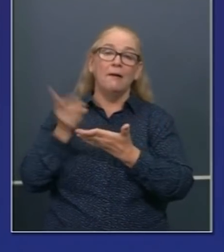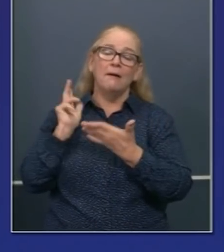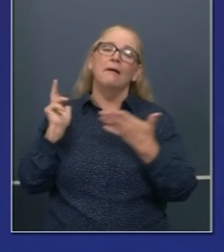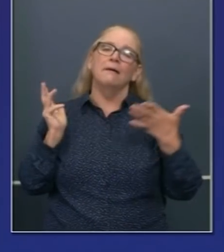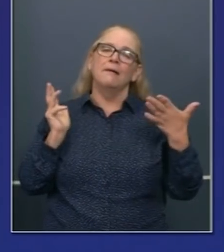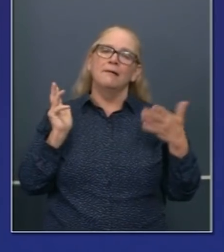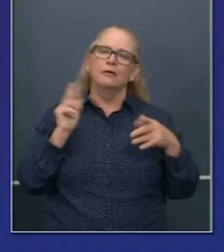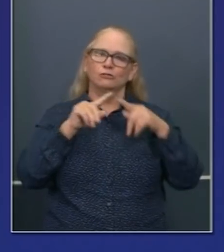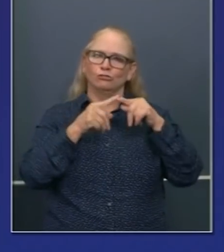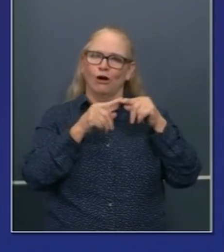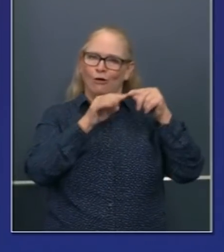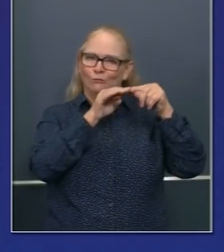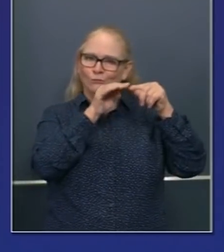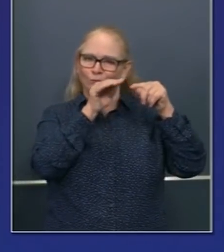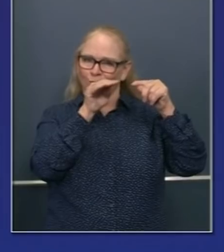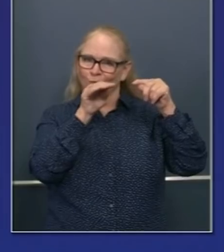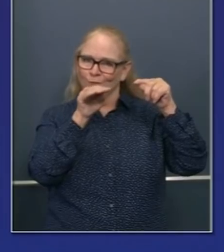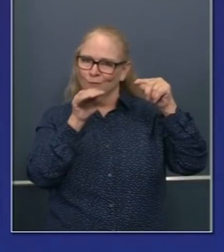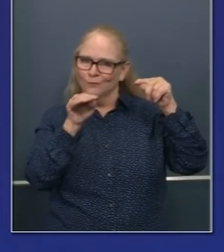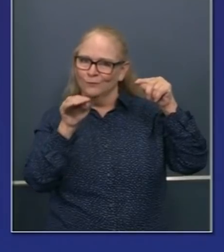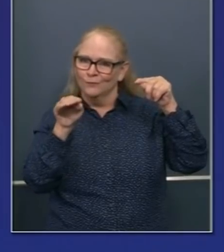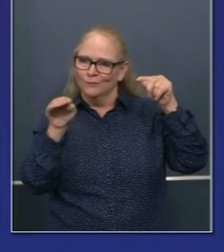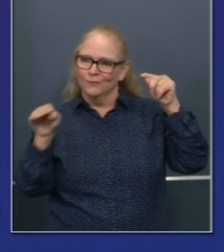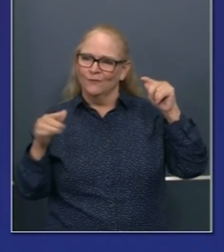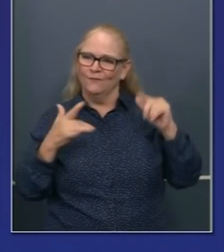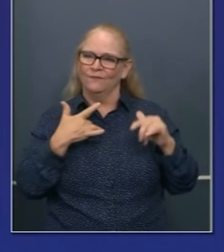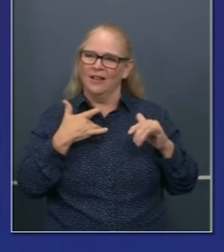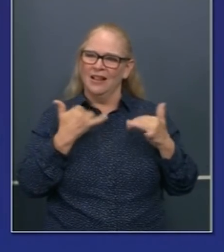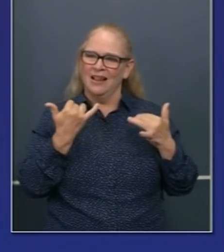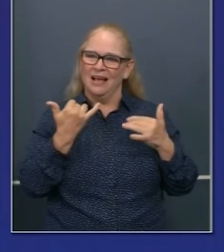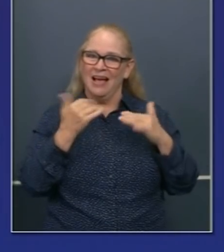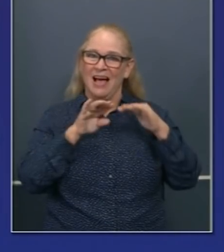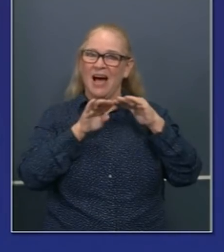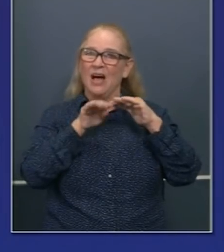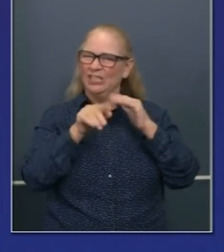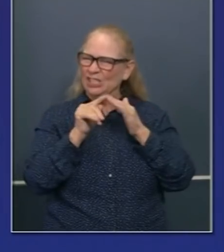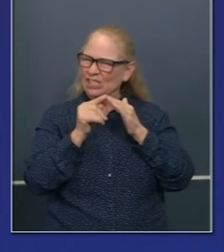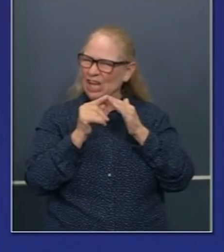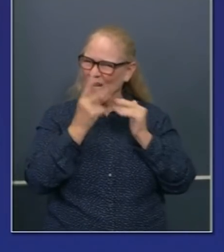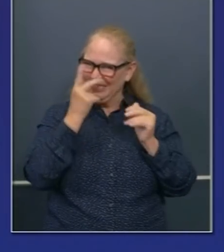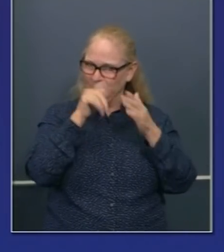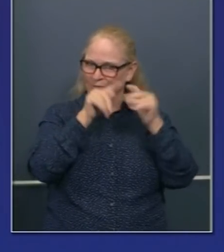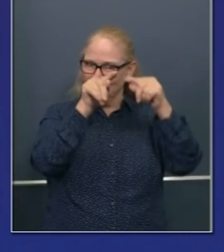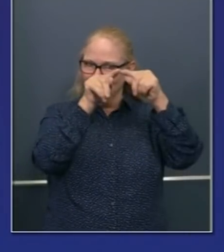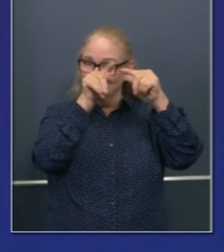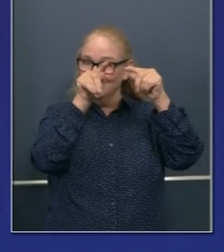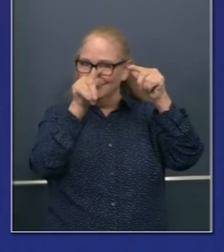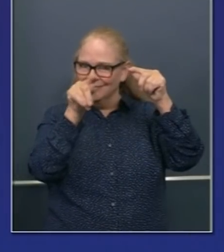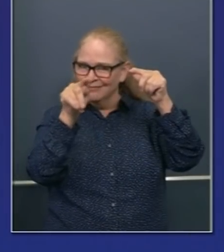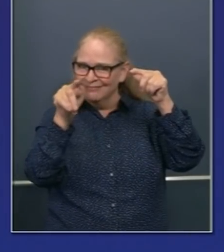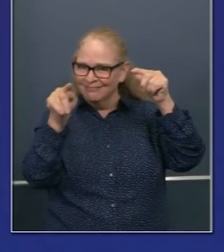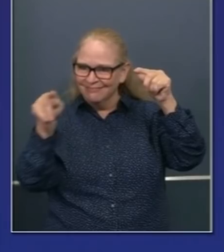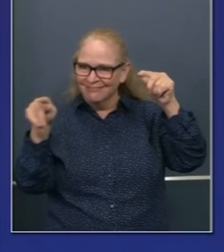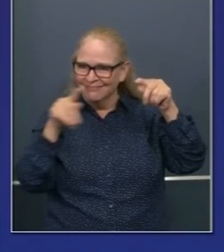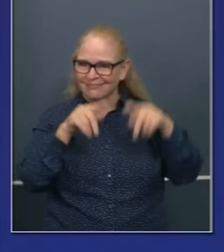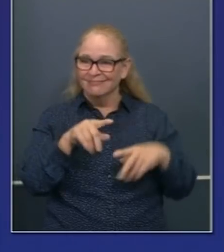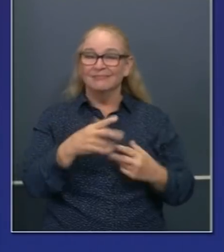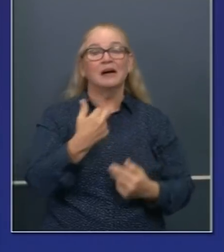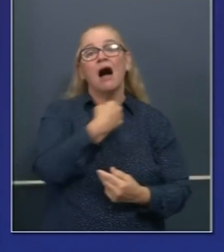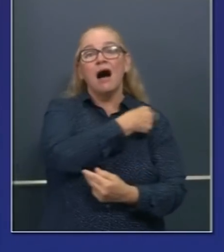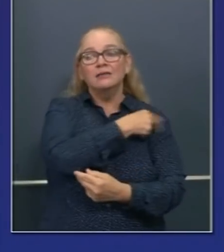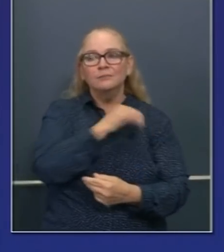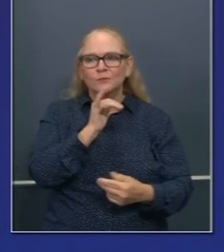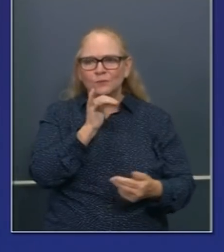corner on this pandemic. Briefly, let's follow that up with some other proof points. Hospitalizations, these are the